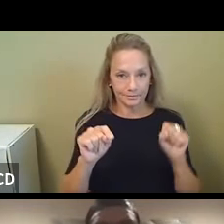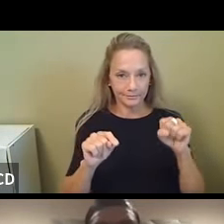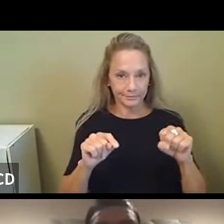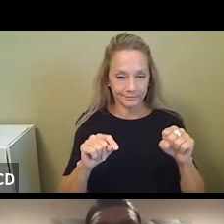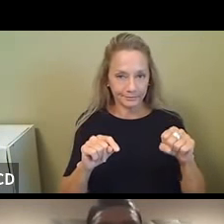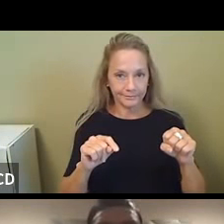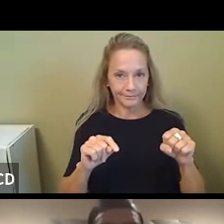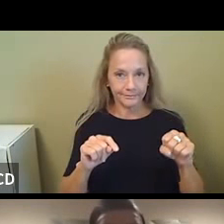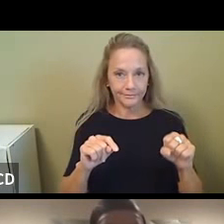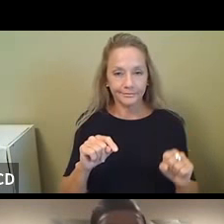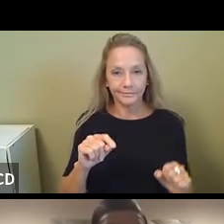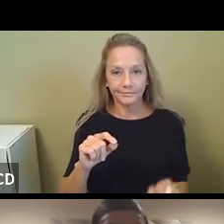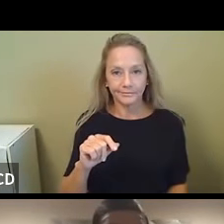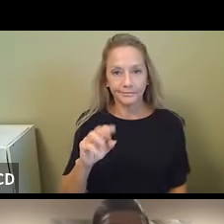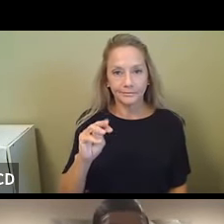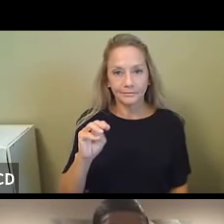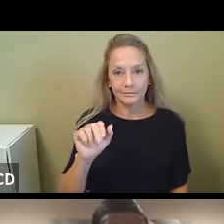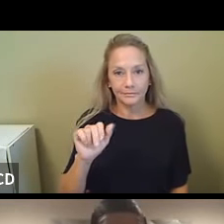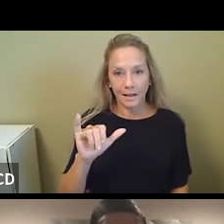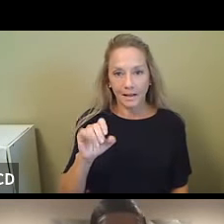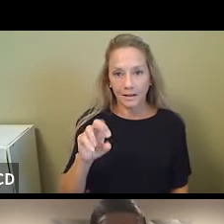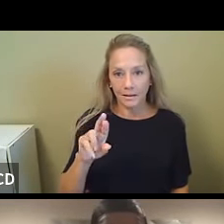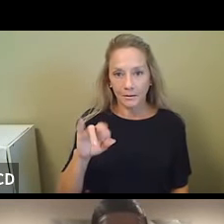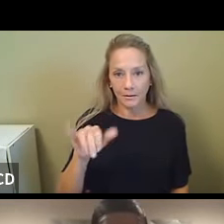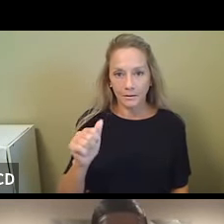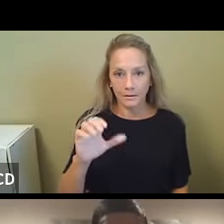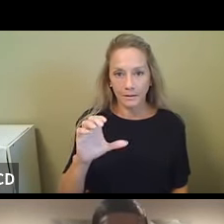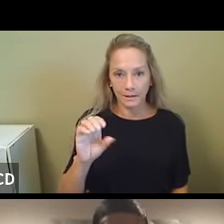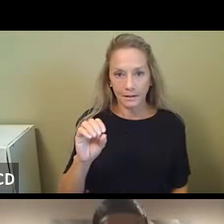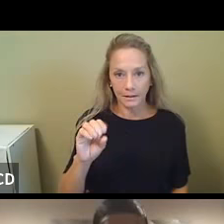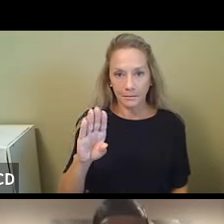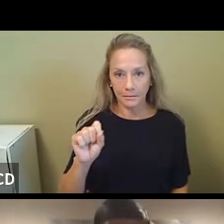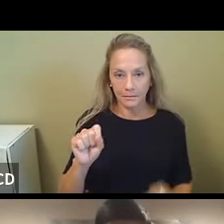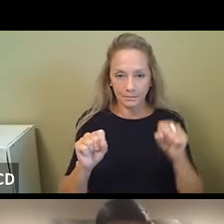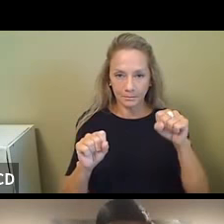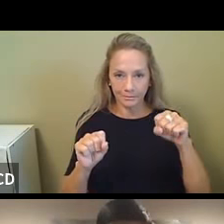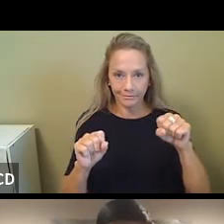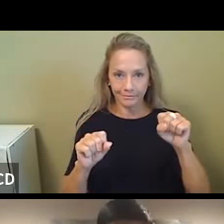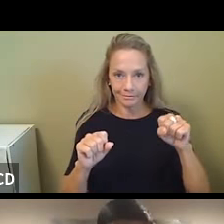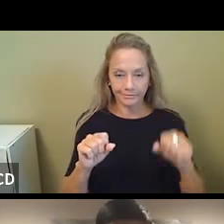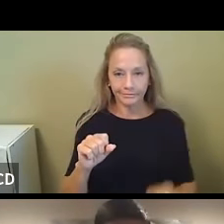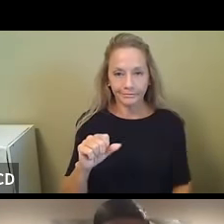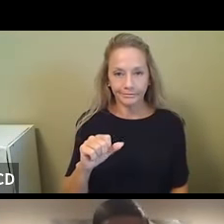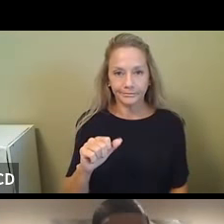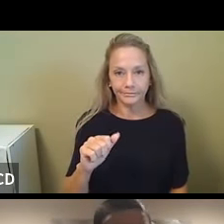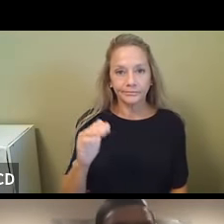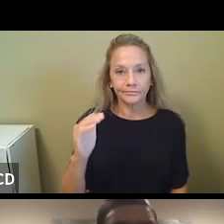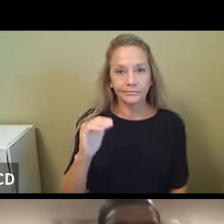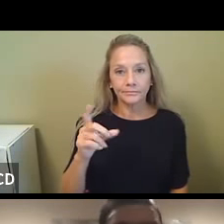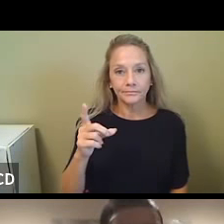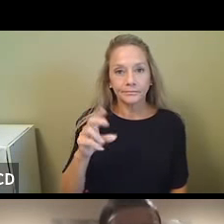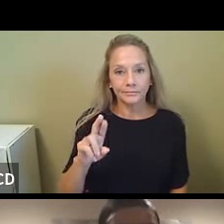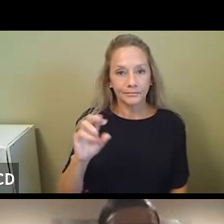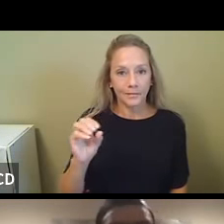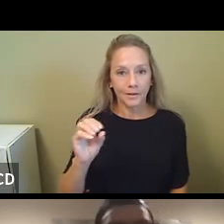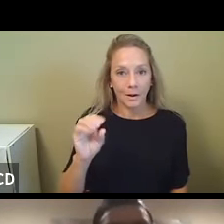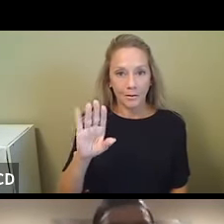Yes. Mayor Jacobs, Yes. Dr.